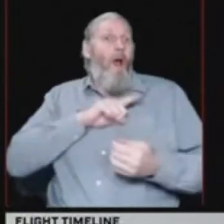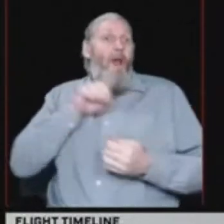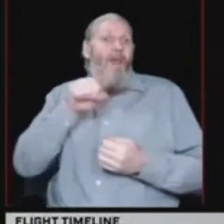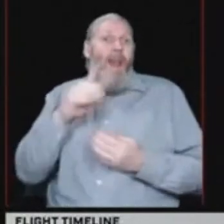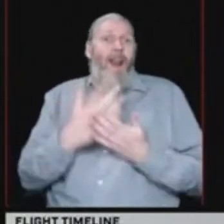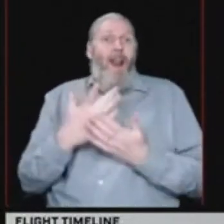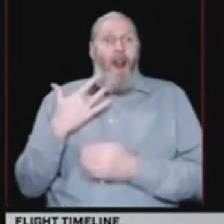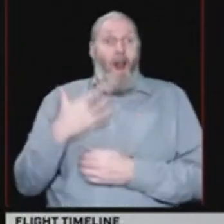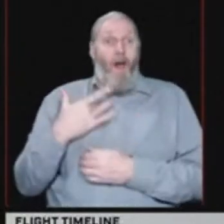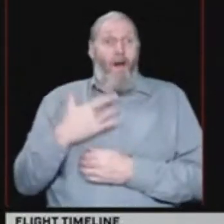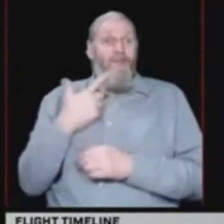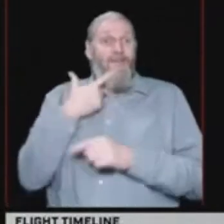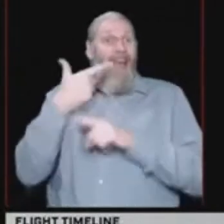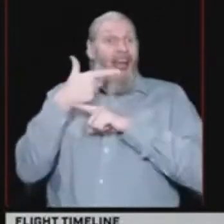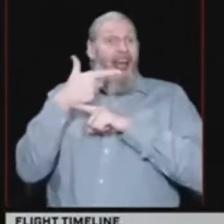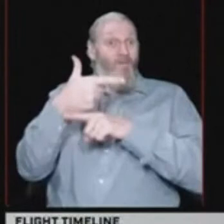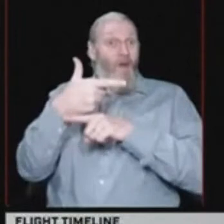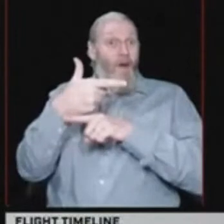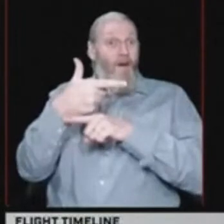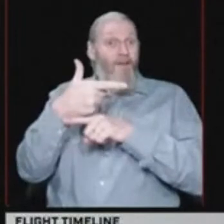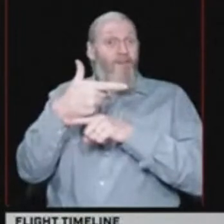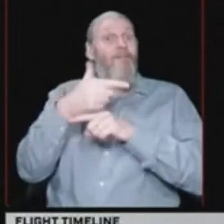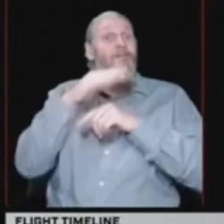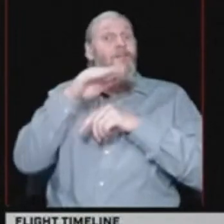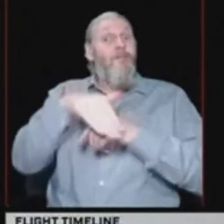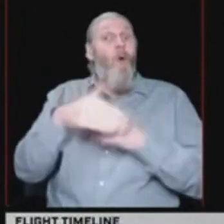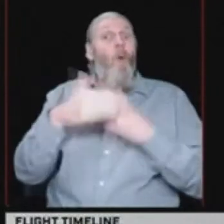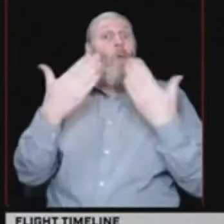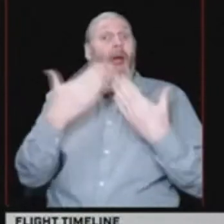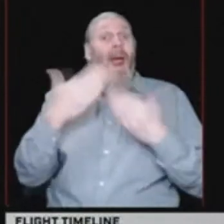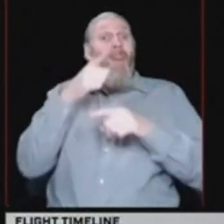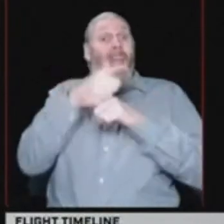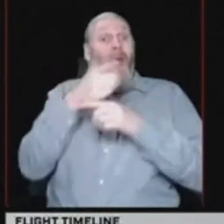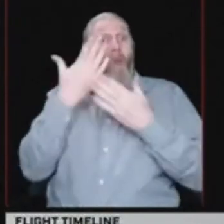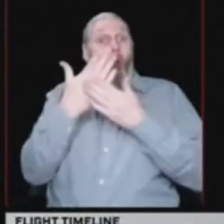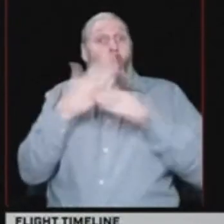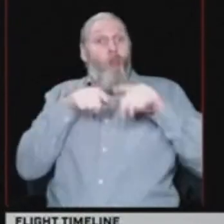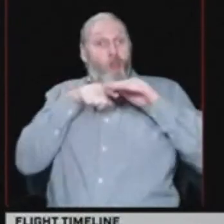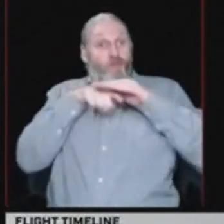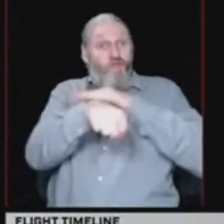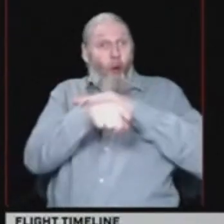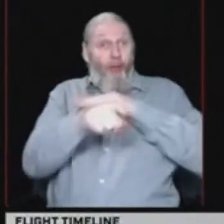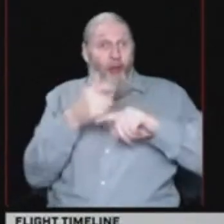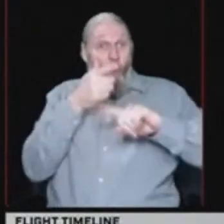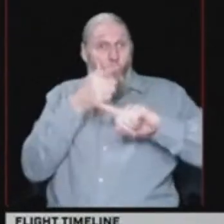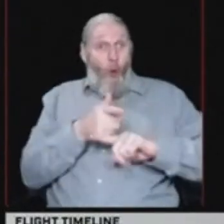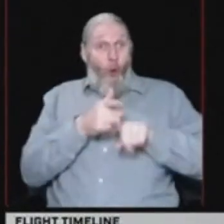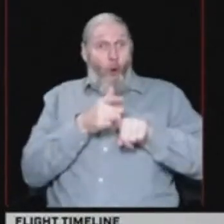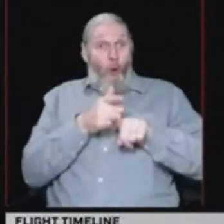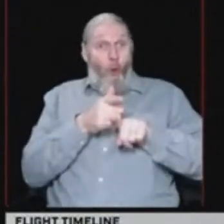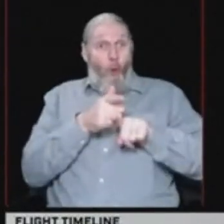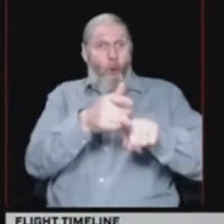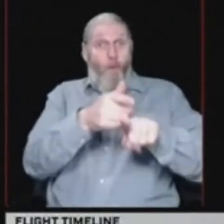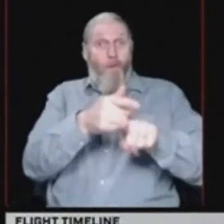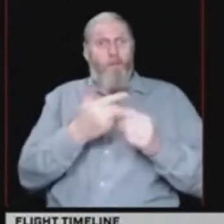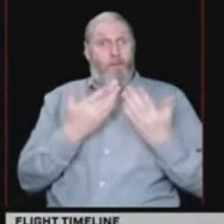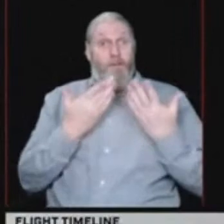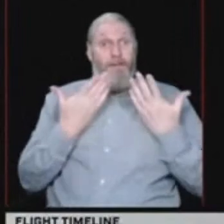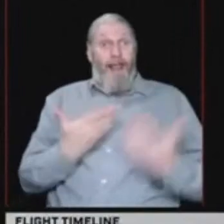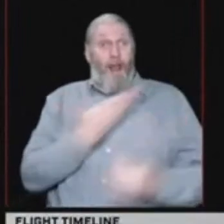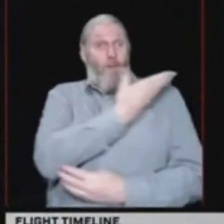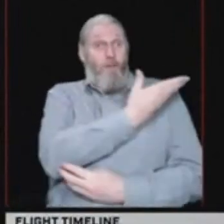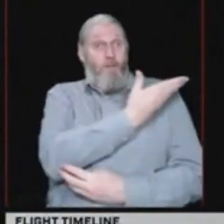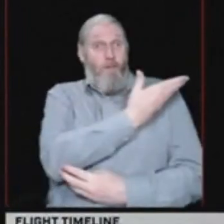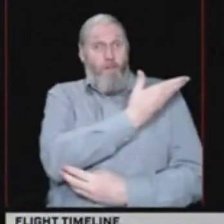from the camera that's actually on the rocket underneath the payload fairing. You can see now this is